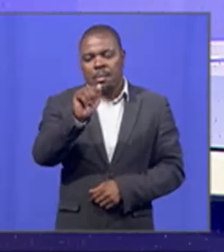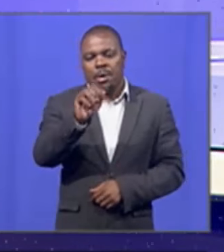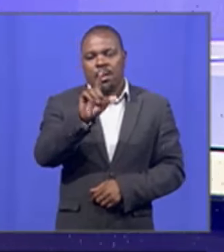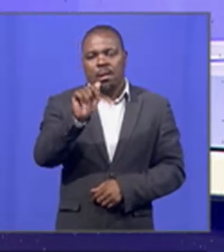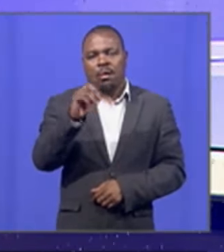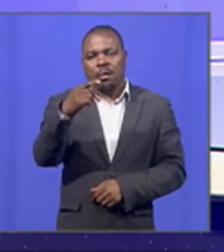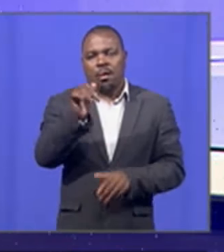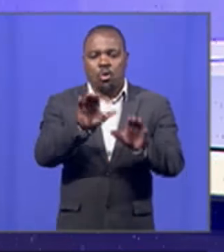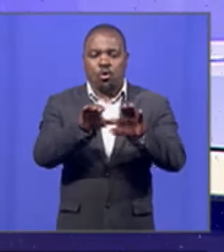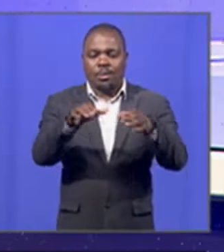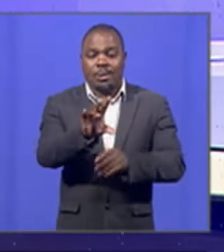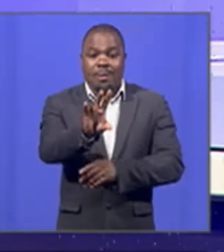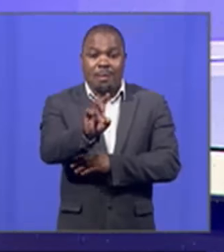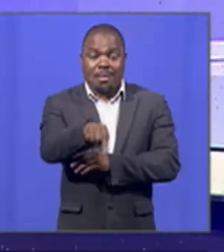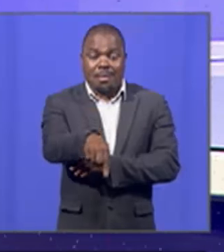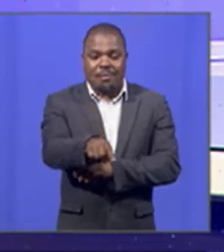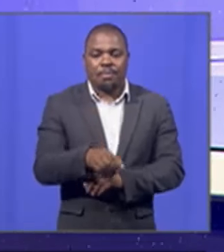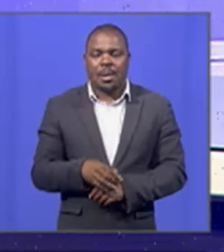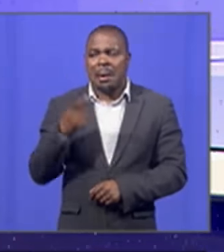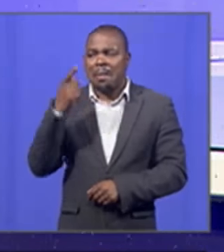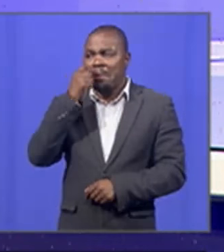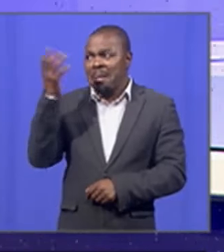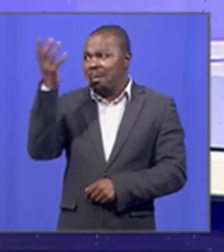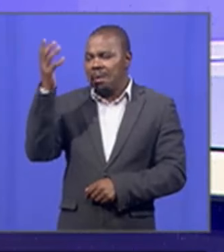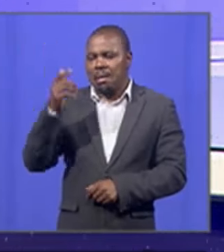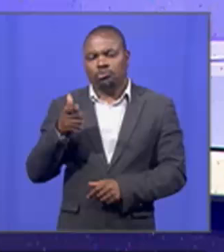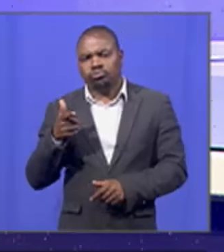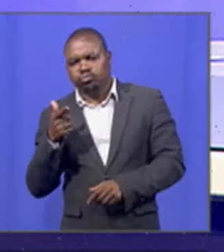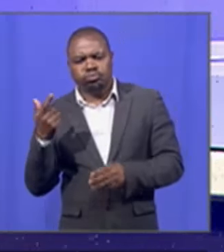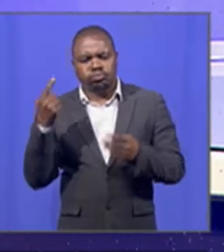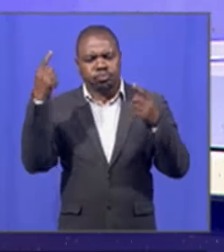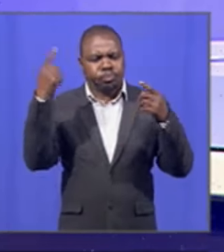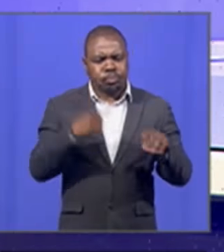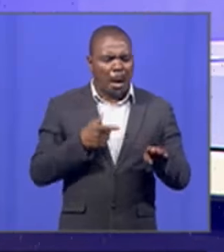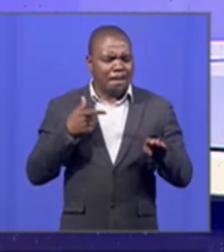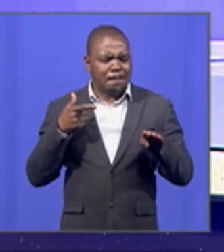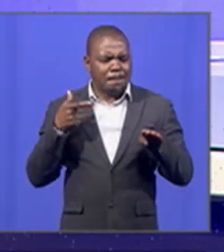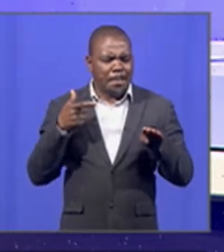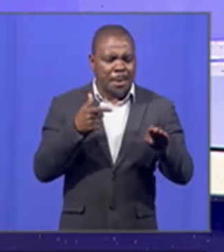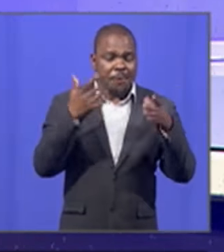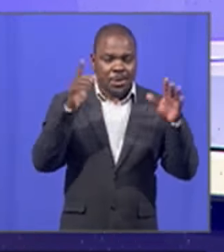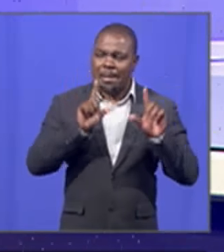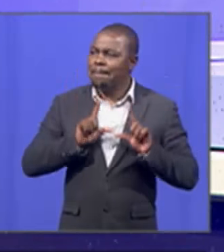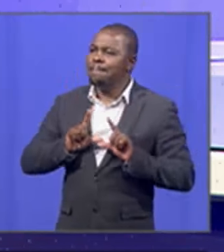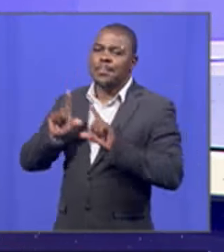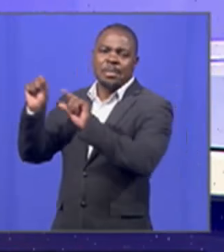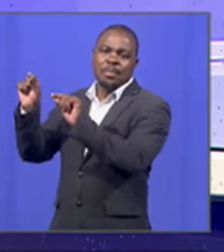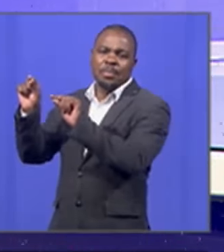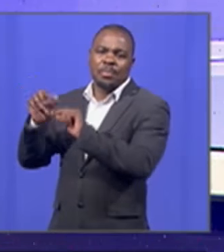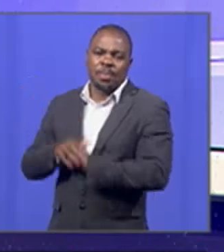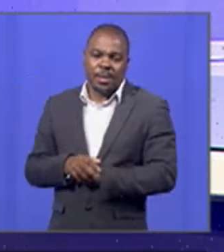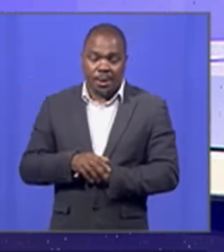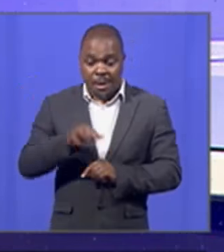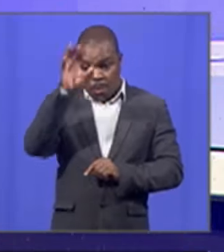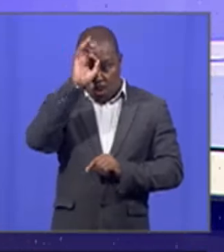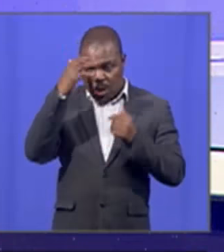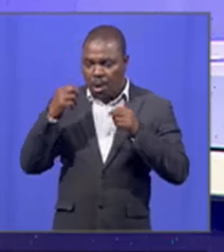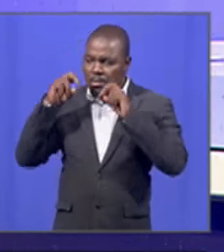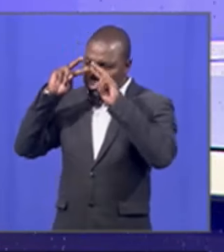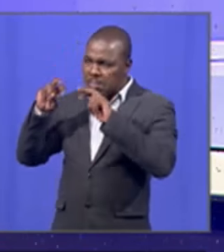la boraro go be go ge banna bao ba be go ba itlhamile ba mothuntšhe le go tsena bjang botala maphodisa a